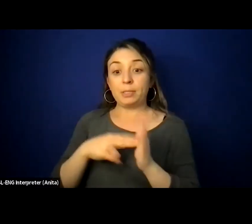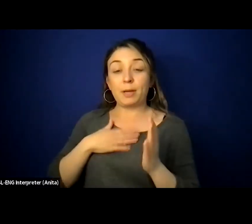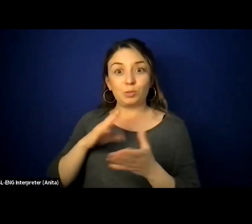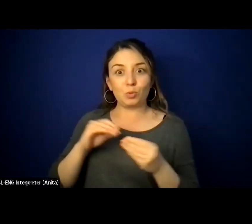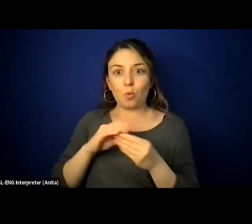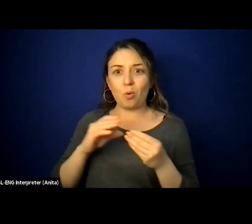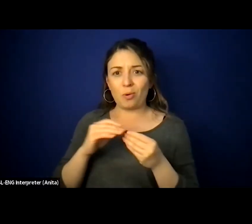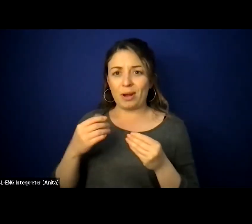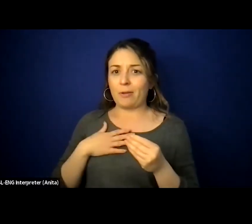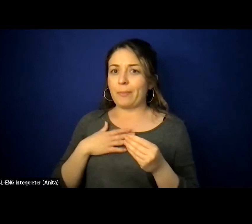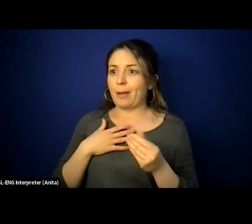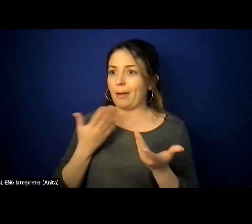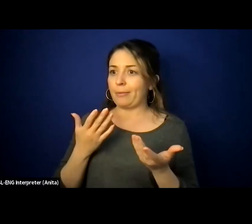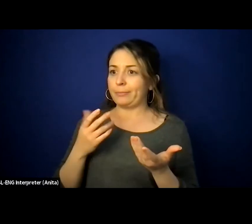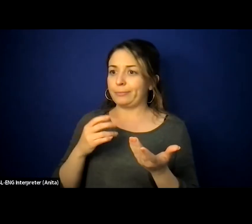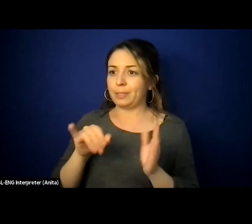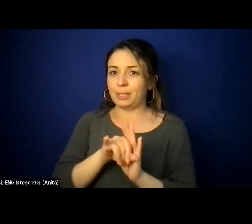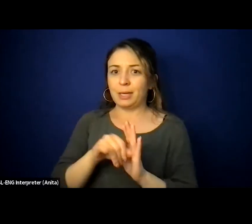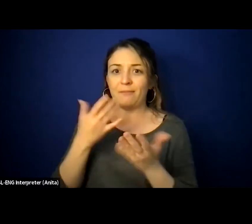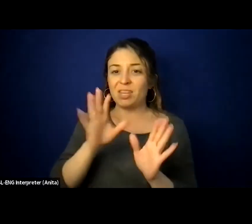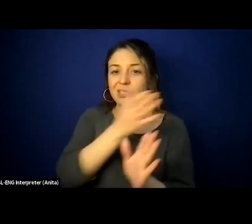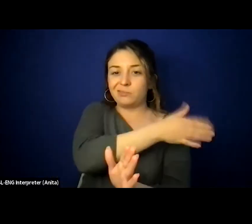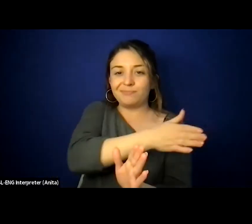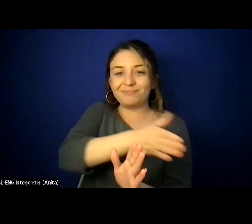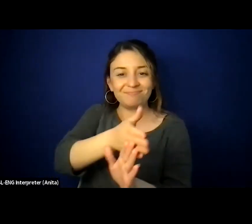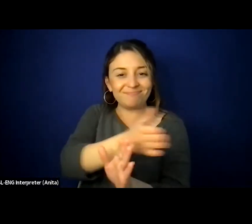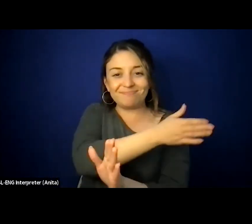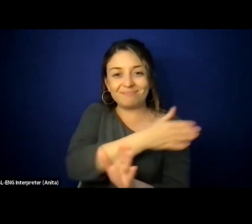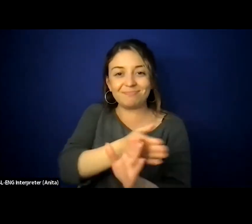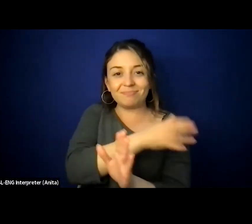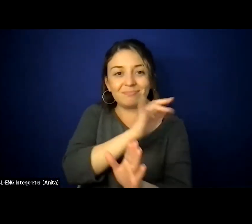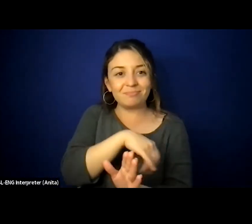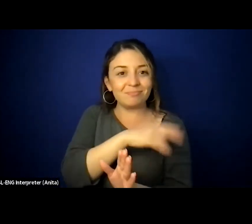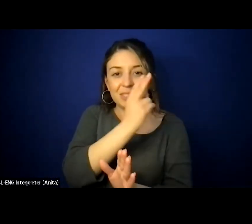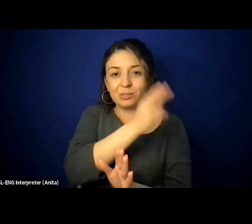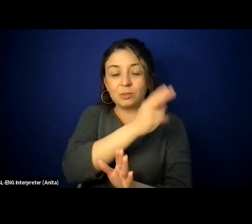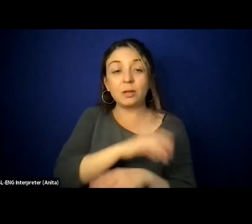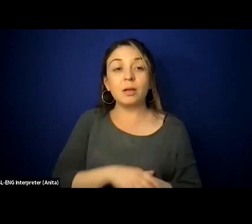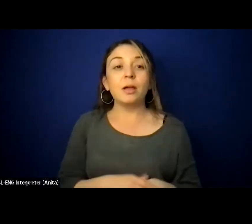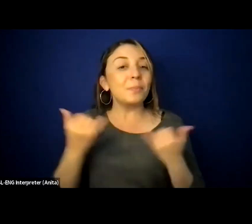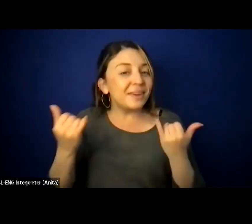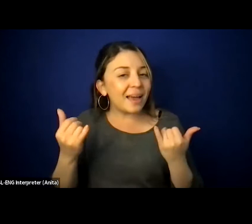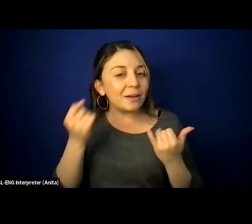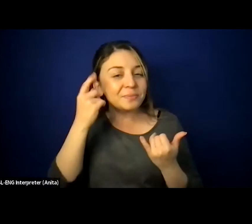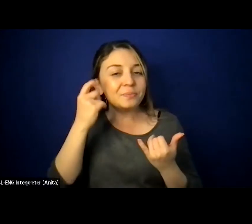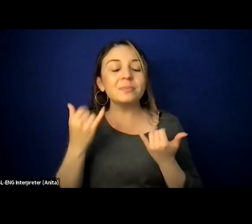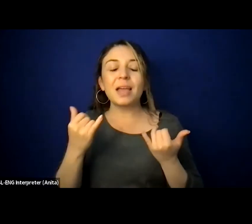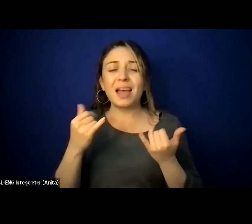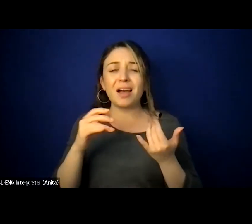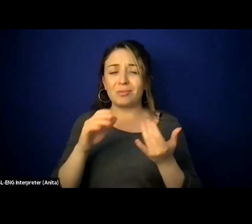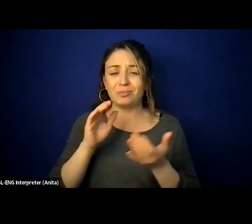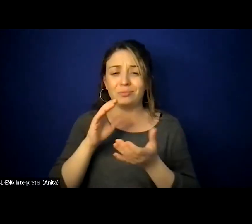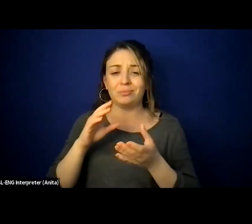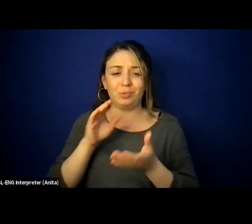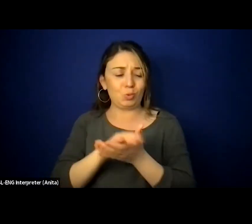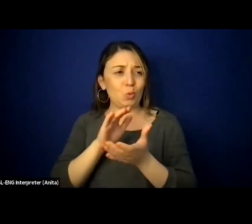ago, and the roles had already been cast. But plot twist, because no one at school, including